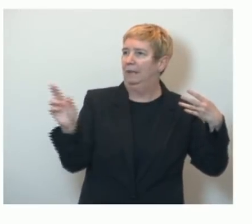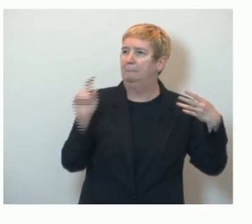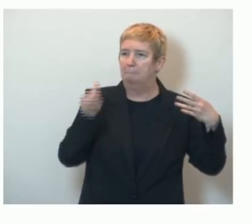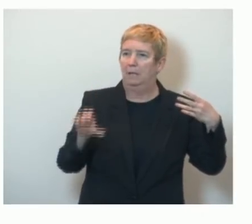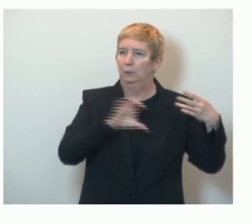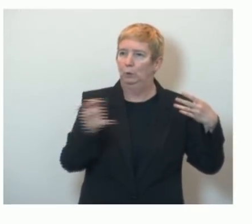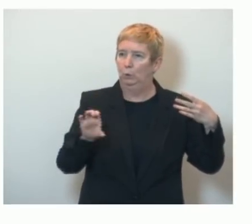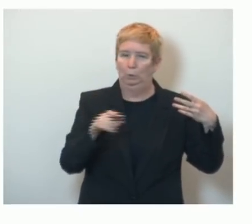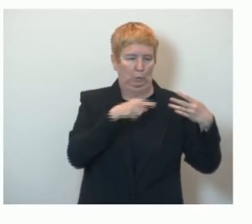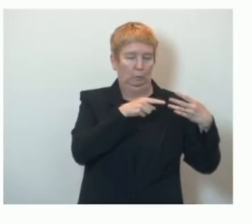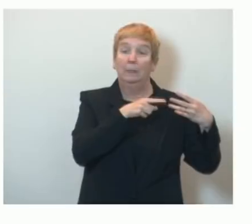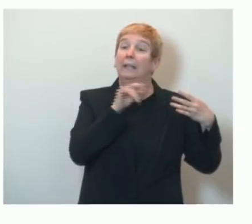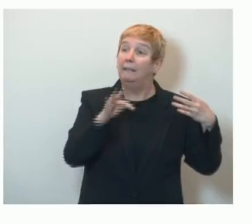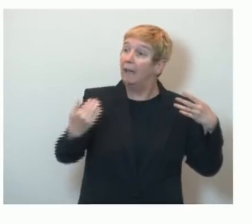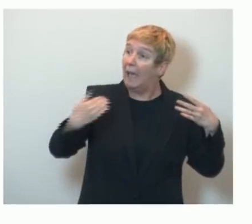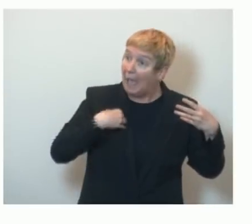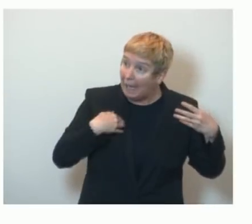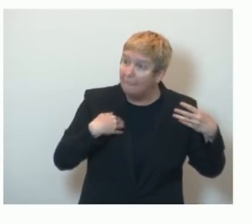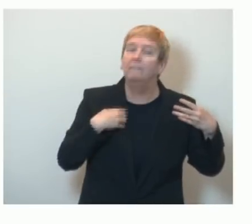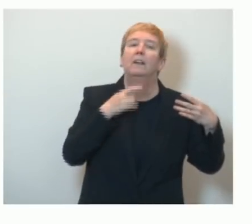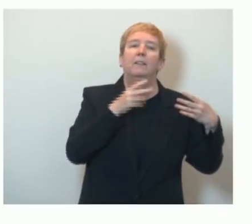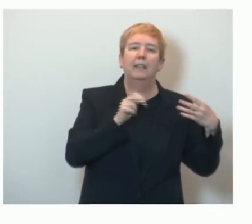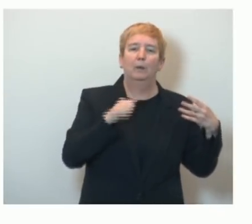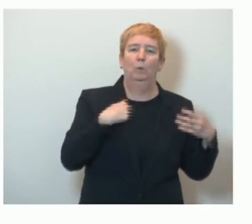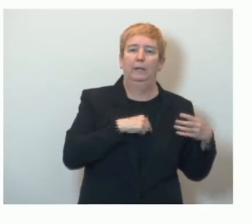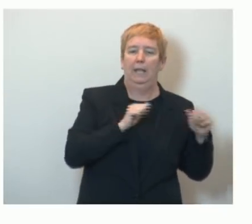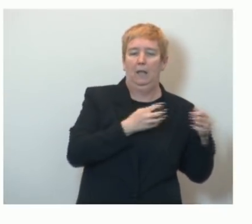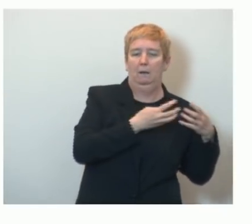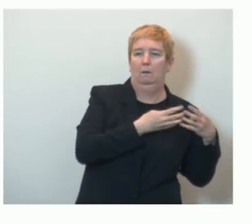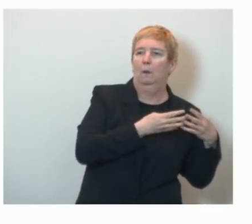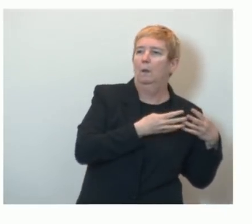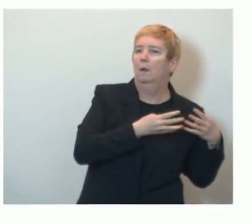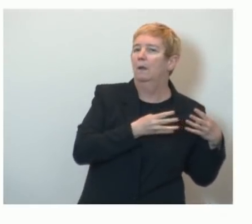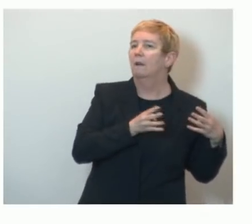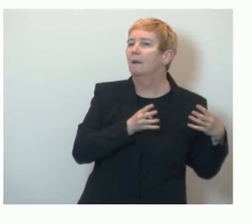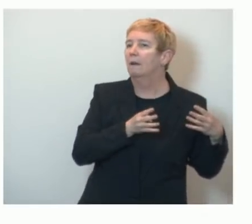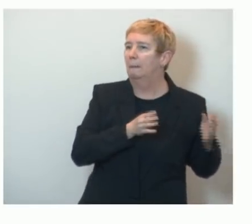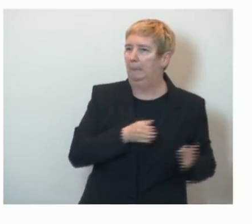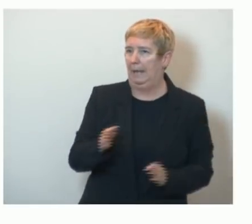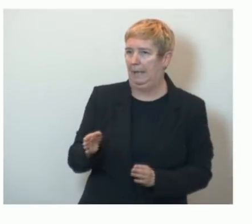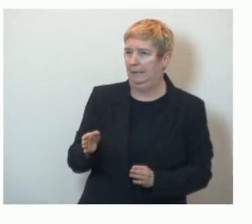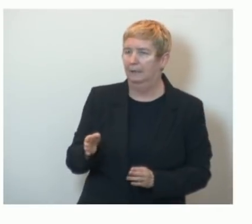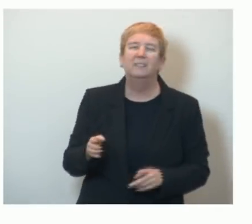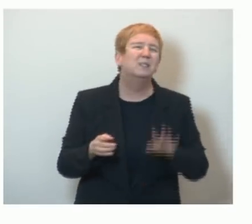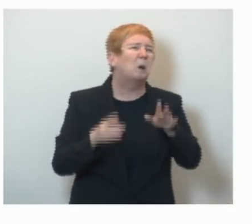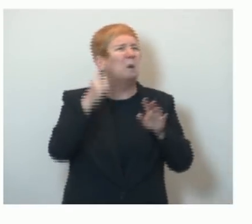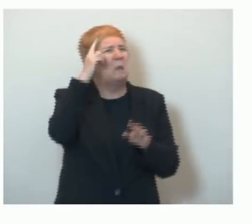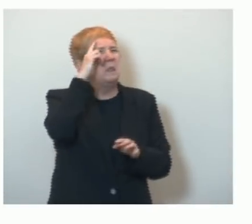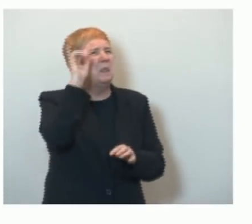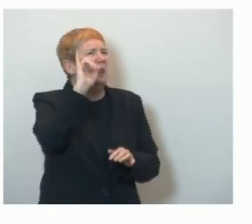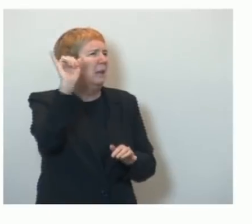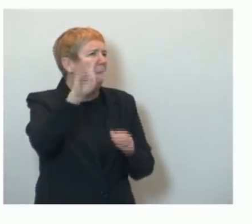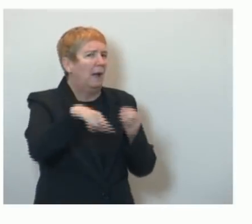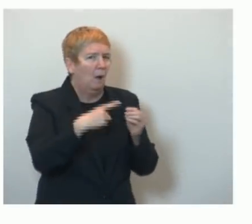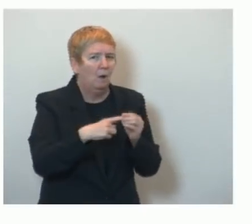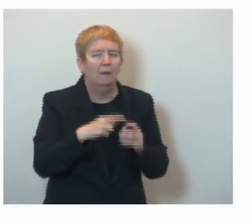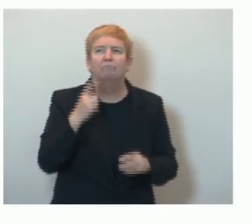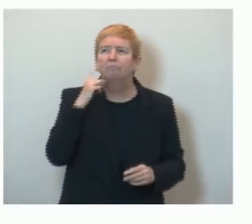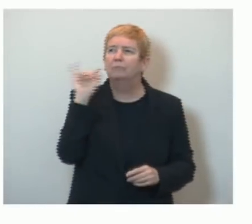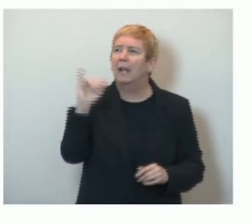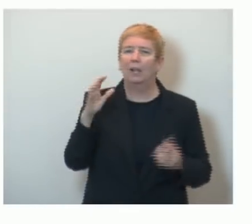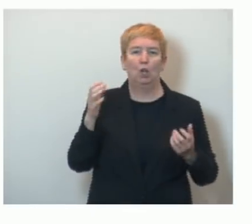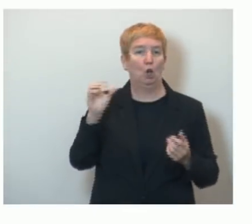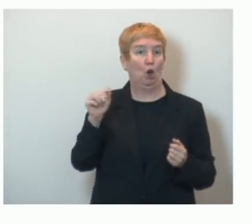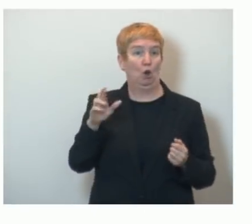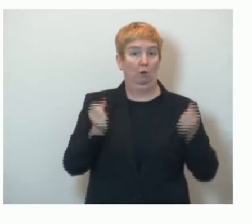just begin to think about and plan for reopening. And like a car, it doesn't work. You can't